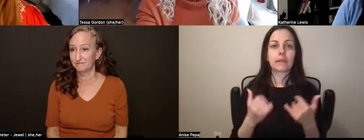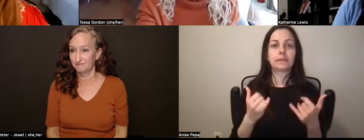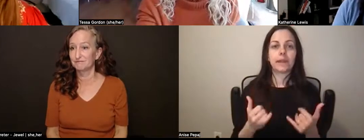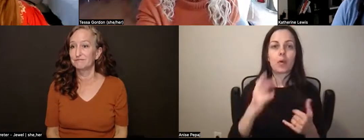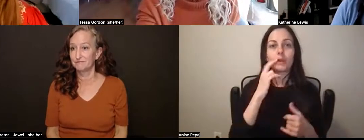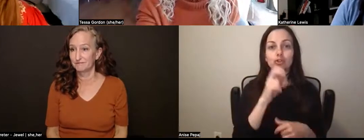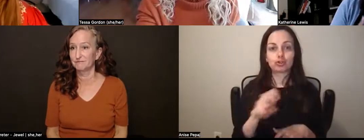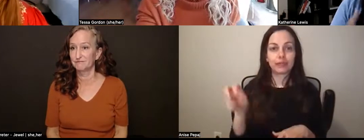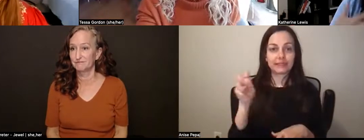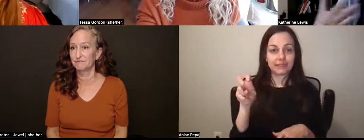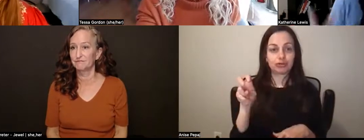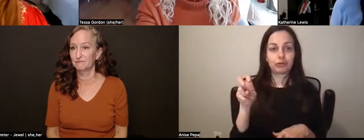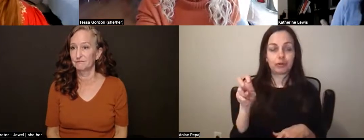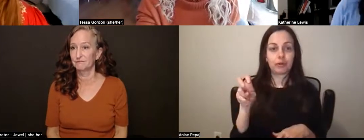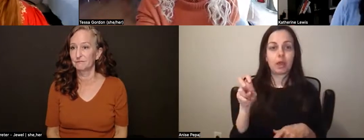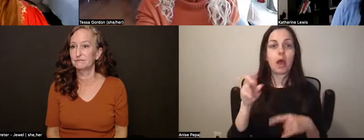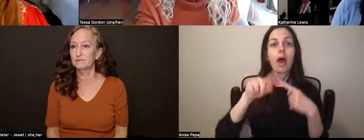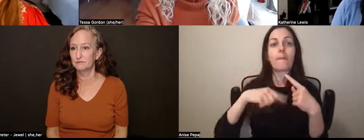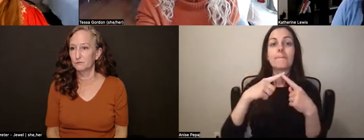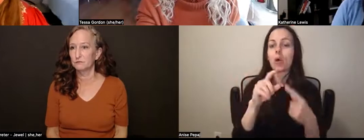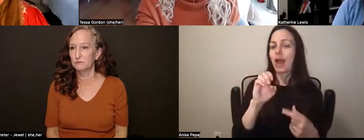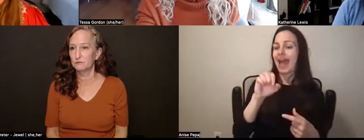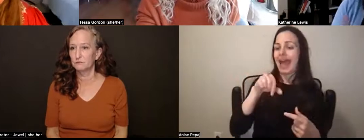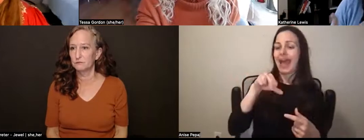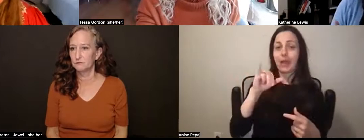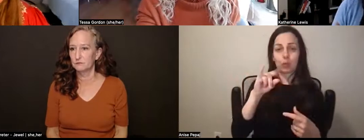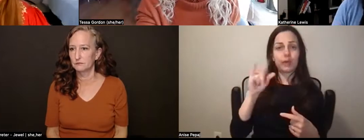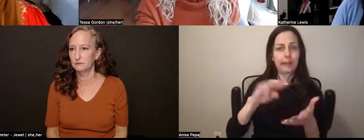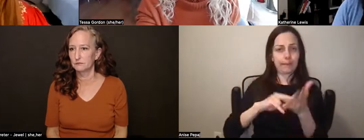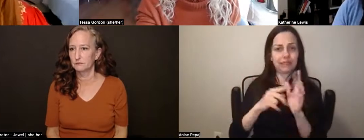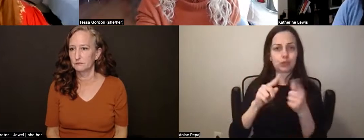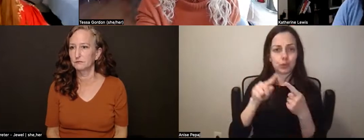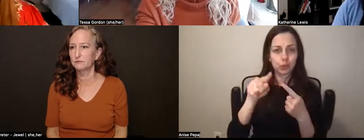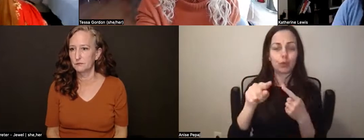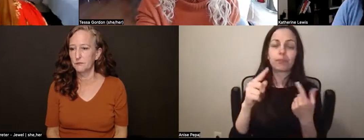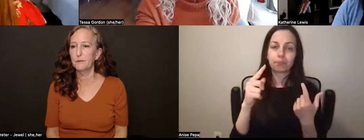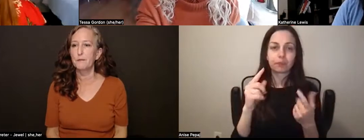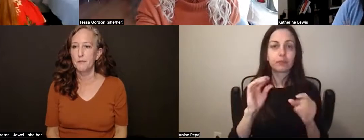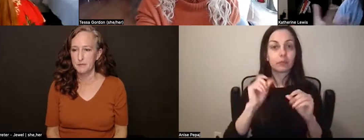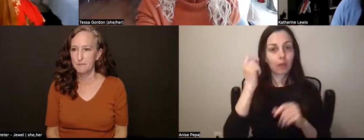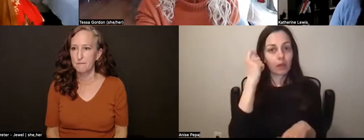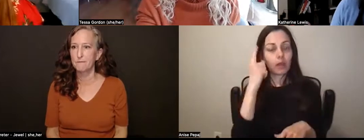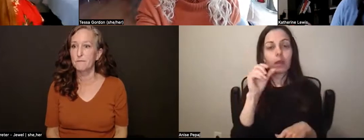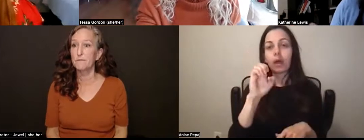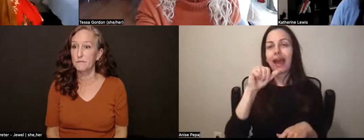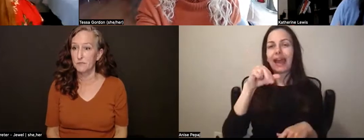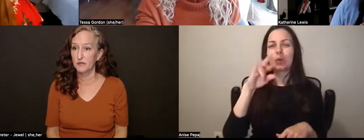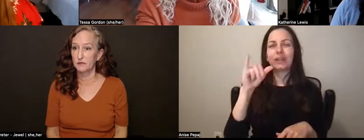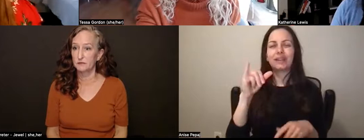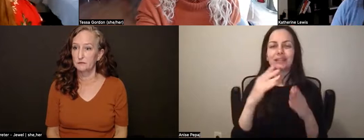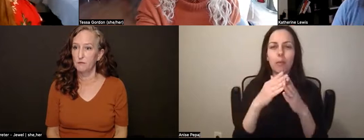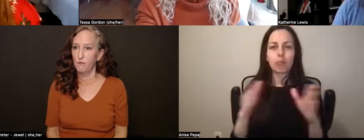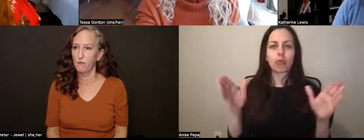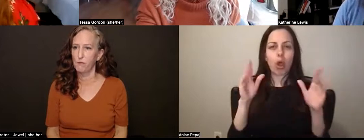we just had about what equity means to each of you. And I think it's important to note that equity is such a broad term and it means so